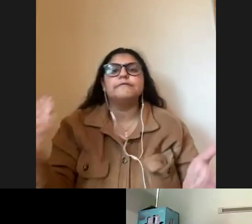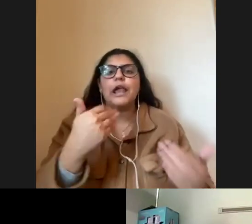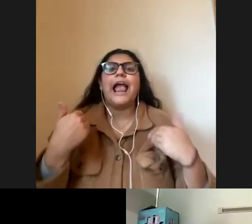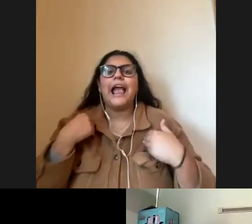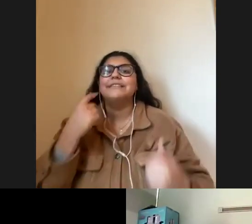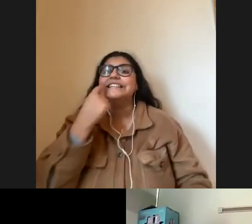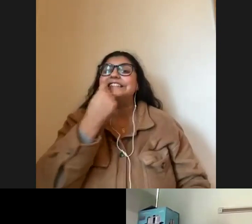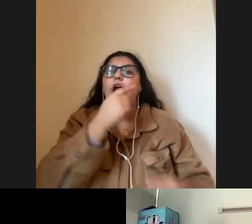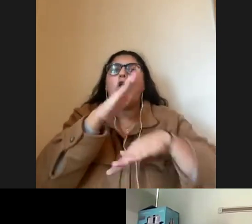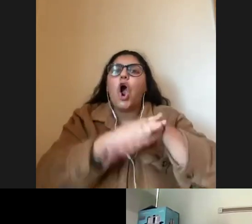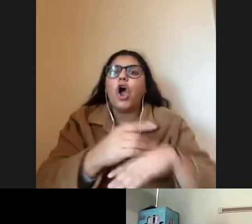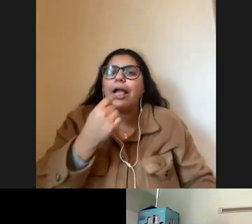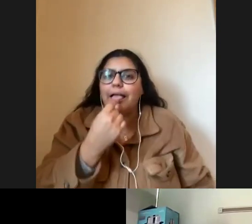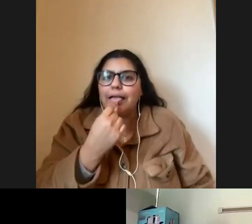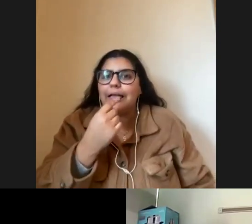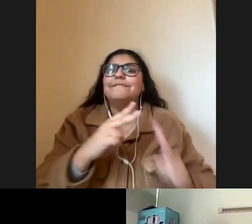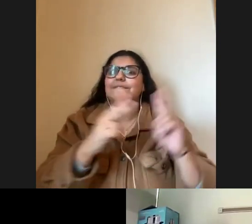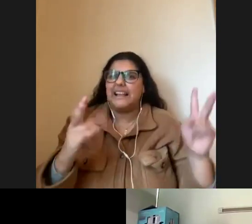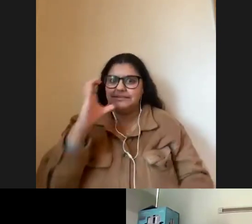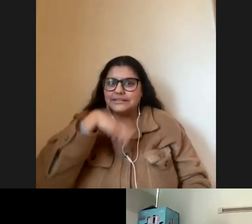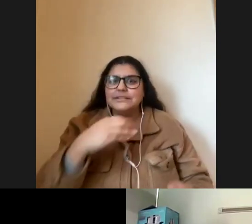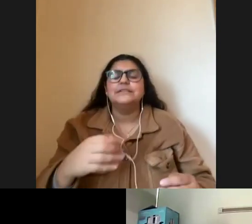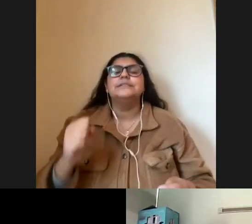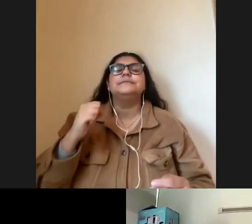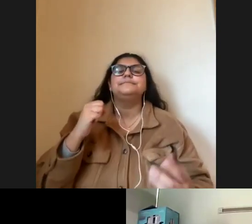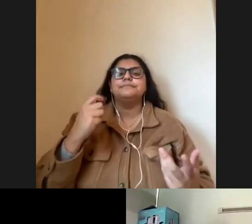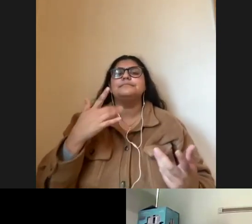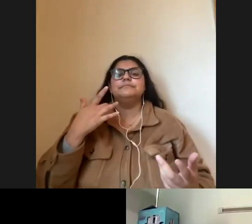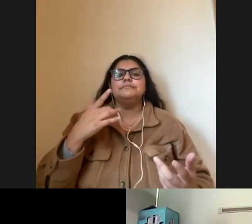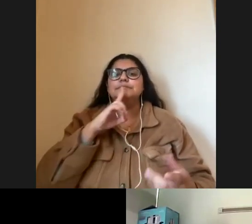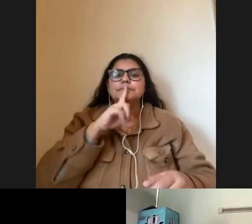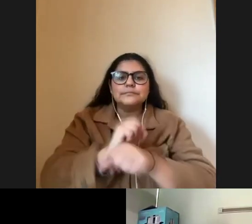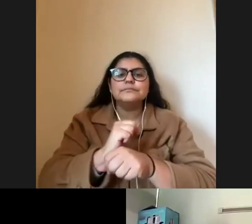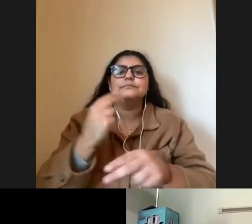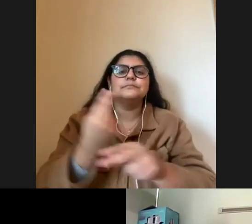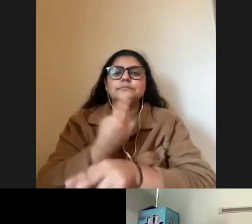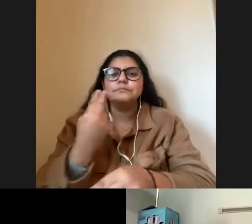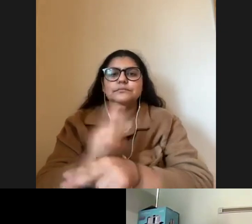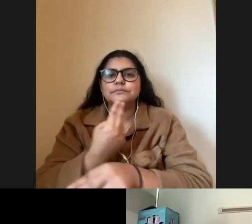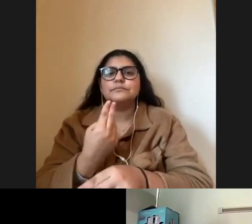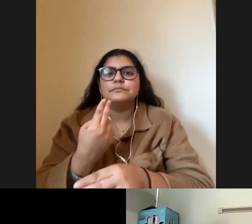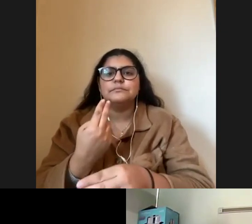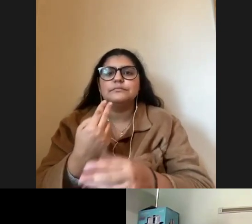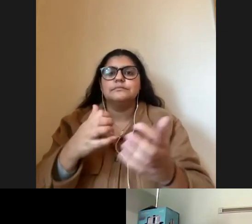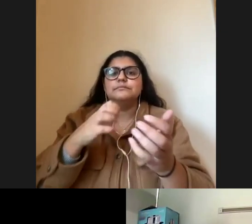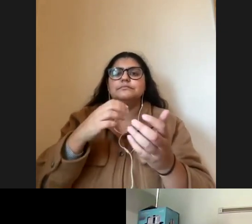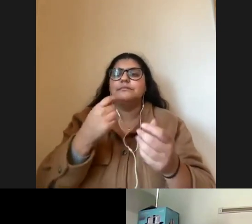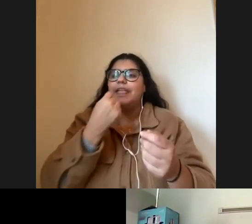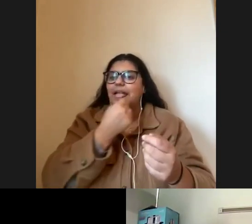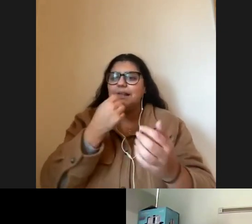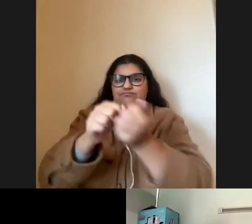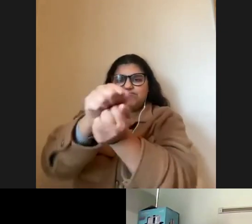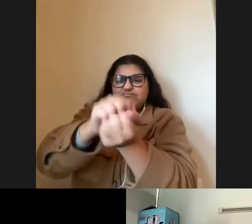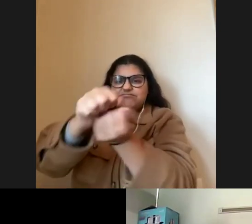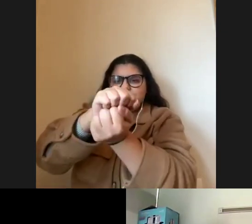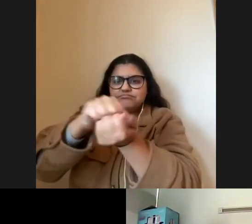their tongue, and it's very disturbing. But they'll actually use the teeth on their tongue to grind up prey. So they'll swallow something and then